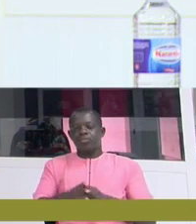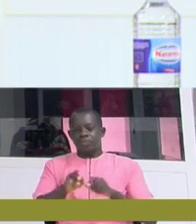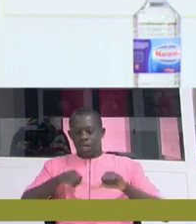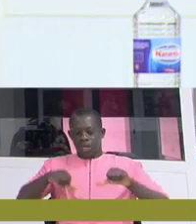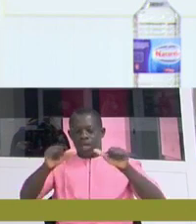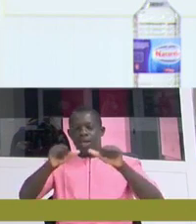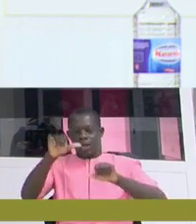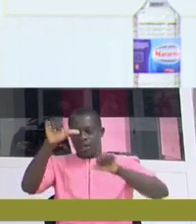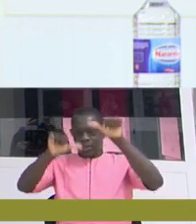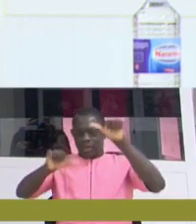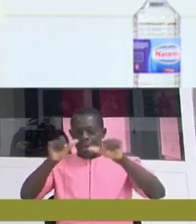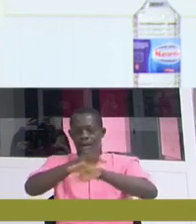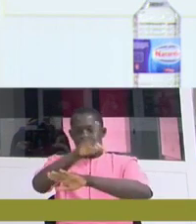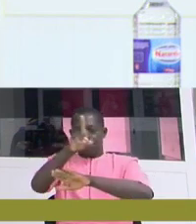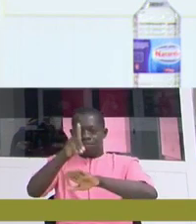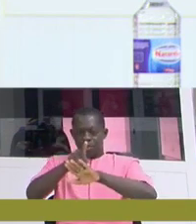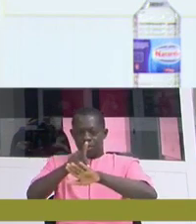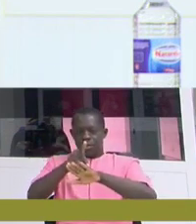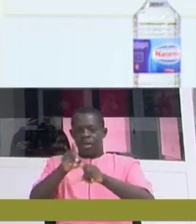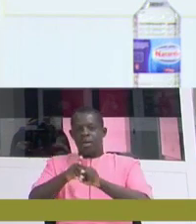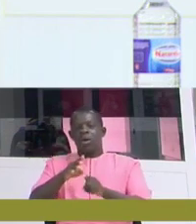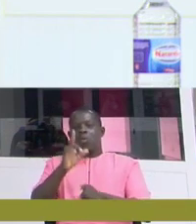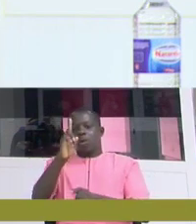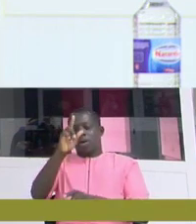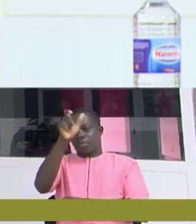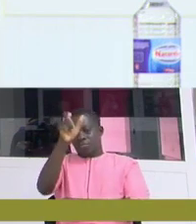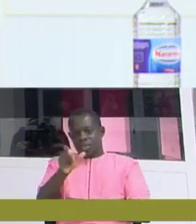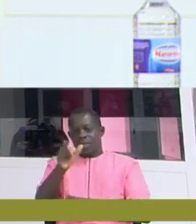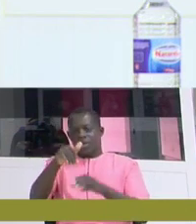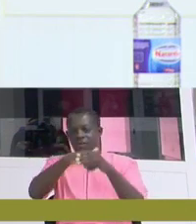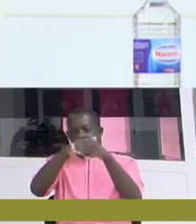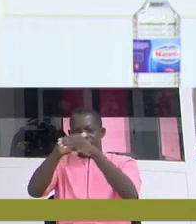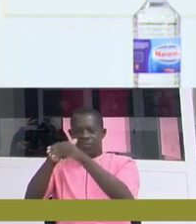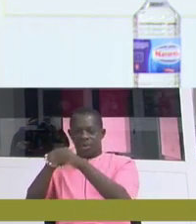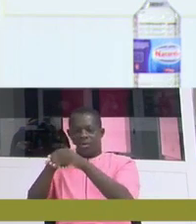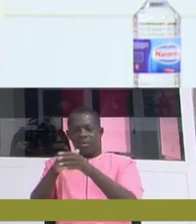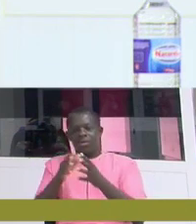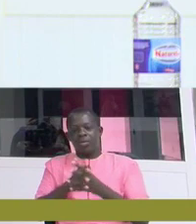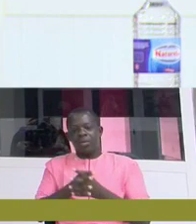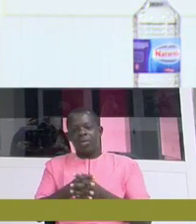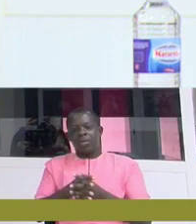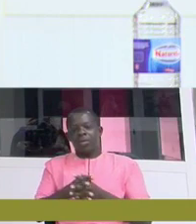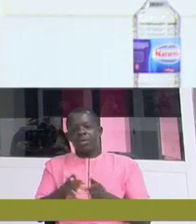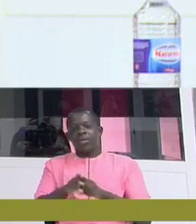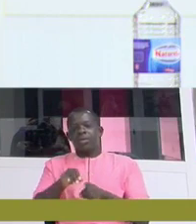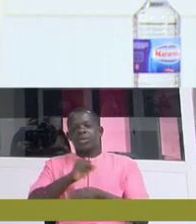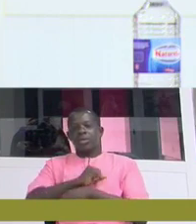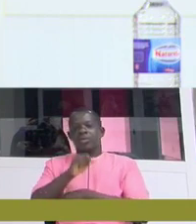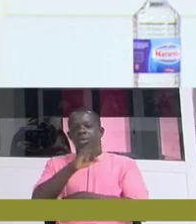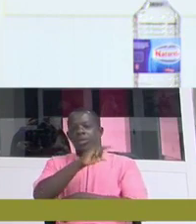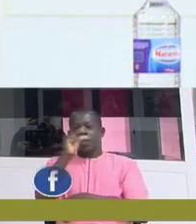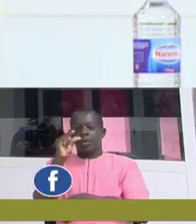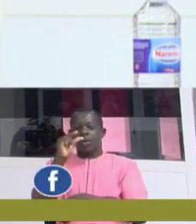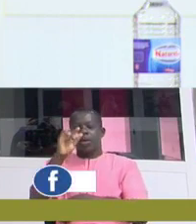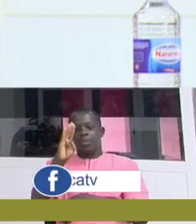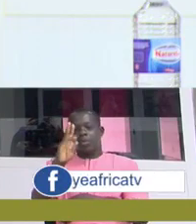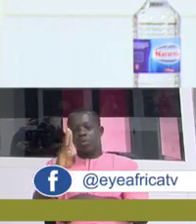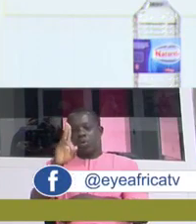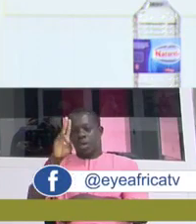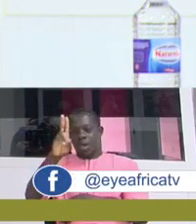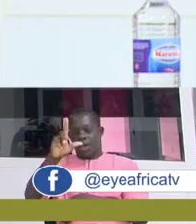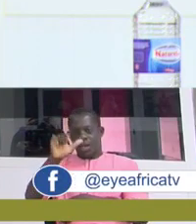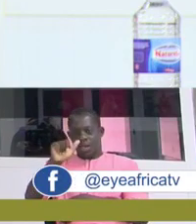By the checkpoint. Na kafunyo mabeje. One of my companions was there. Ikafai Mbula. They call him Mbula. Soldier